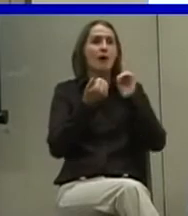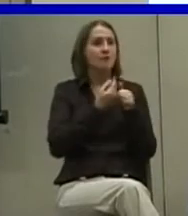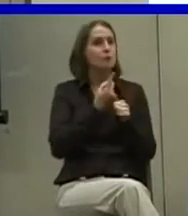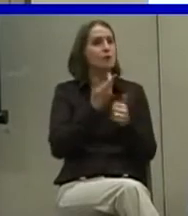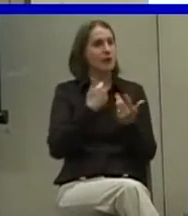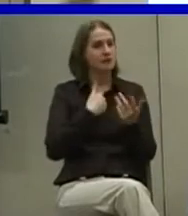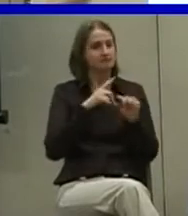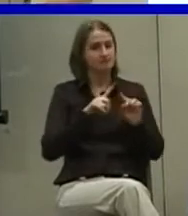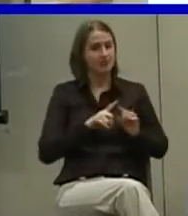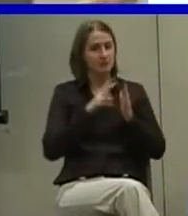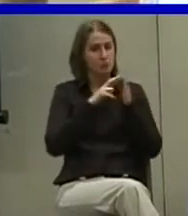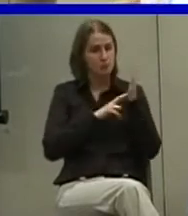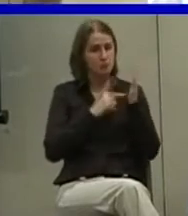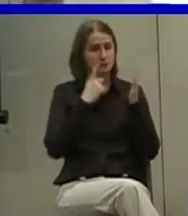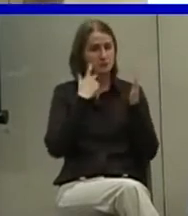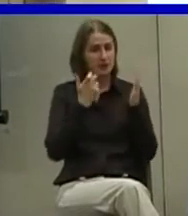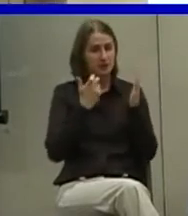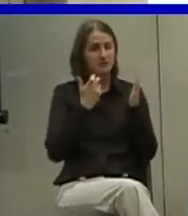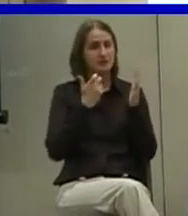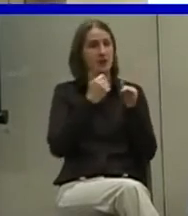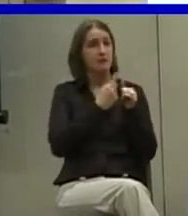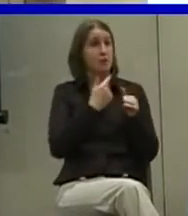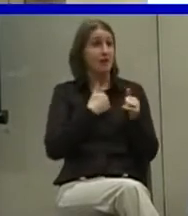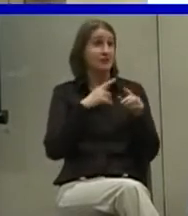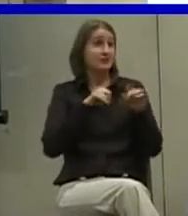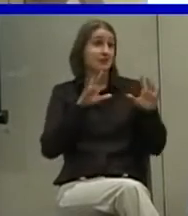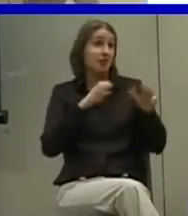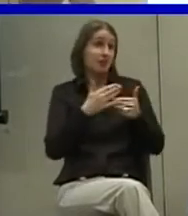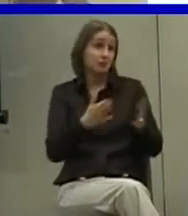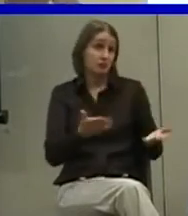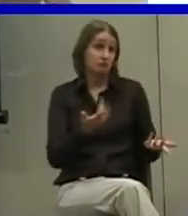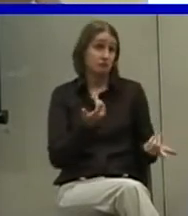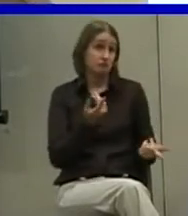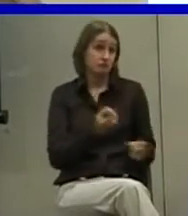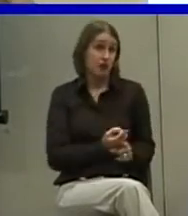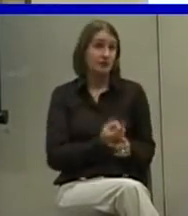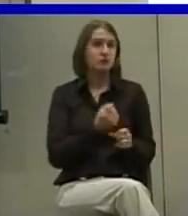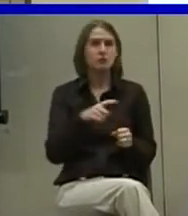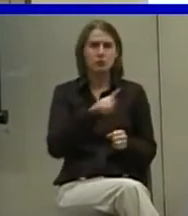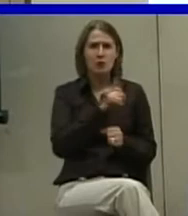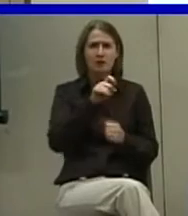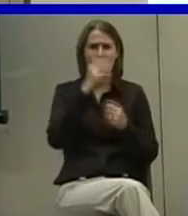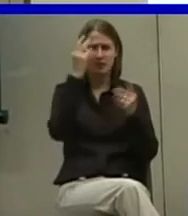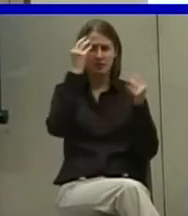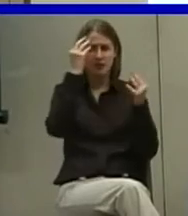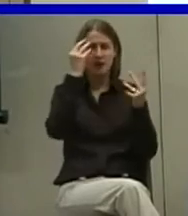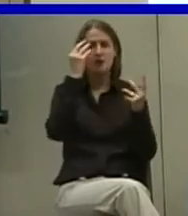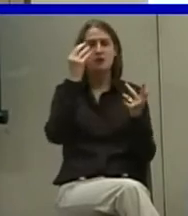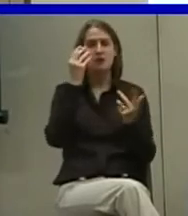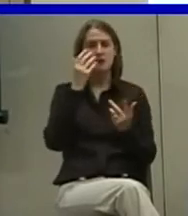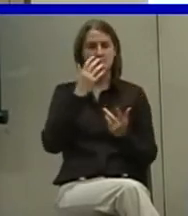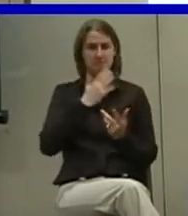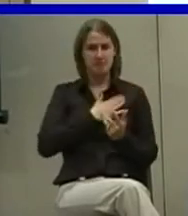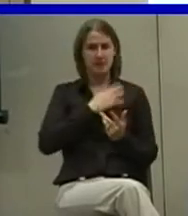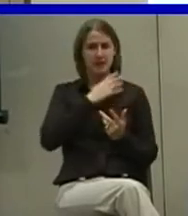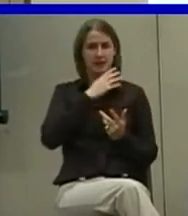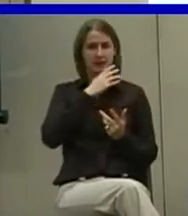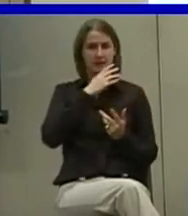rules because everybody has a different classroom. So you have to think out, what would make my kids